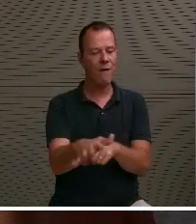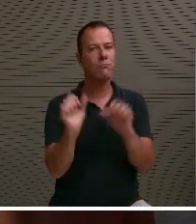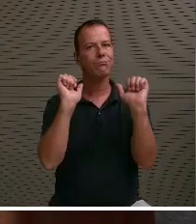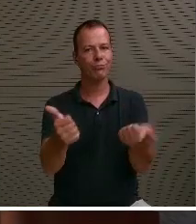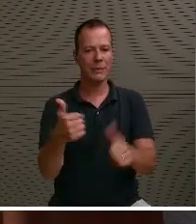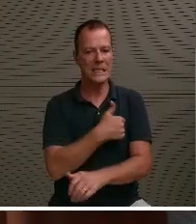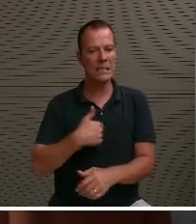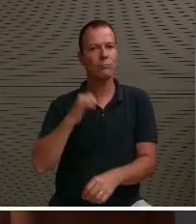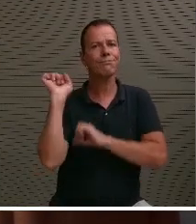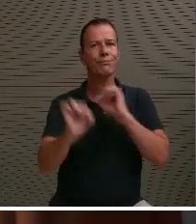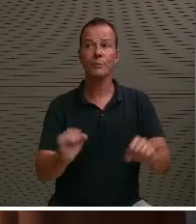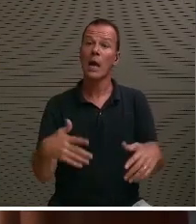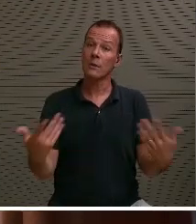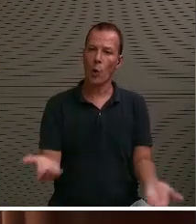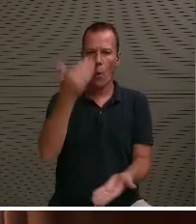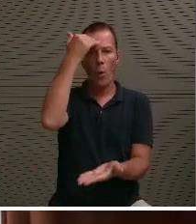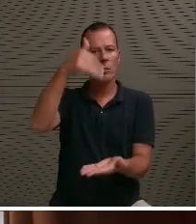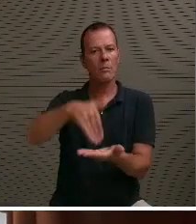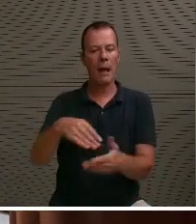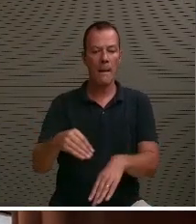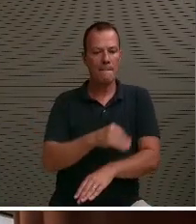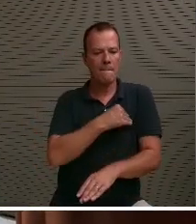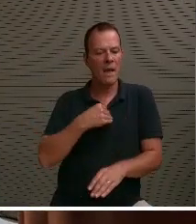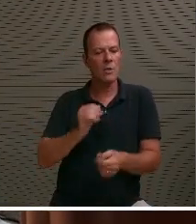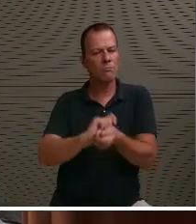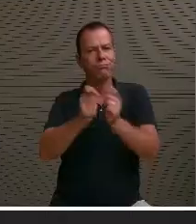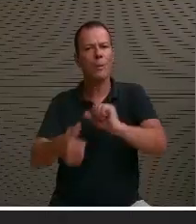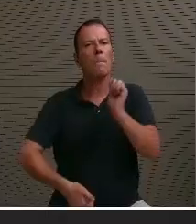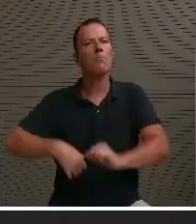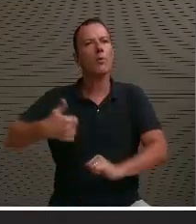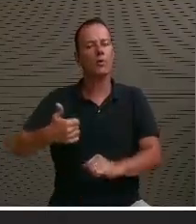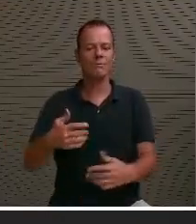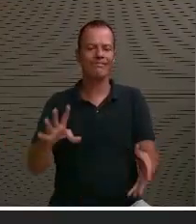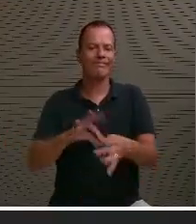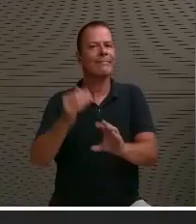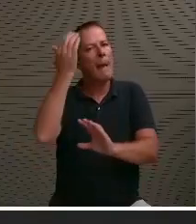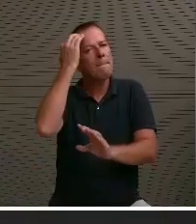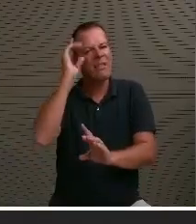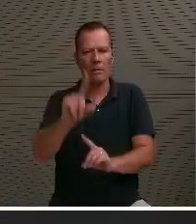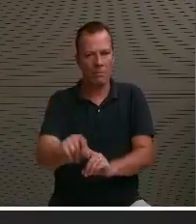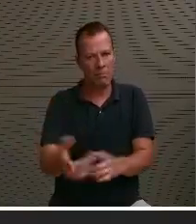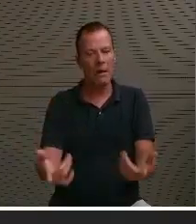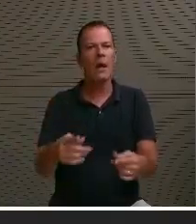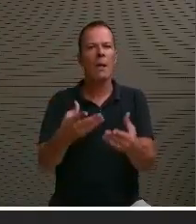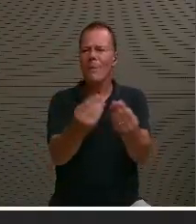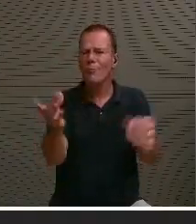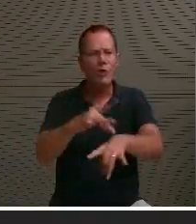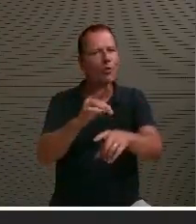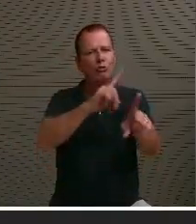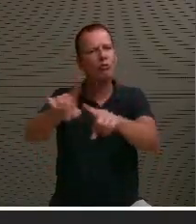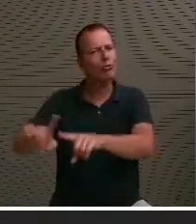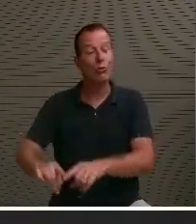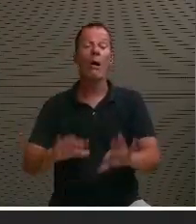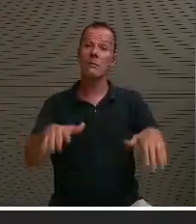medical outcomes increases a lot with music, even to mental health, to many diseases. So there are scientific